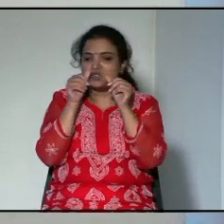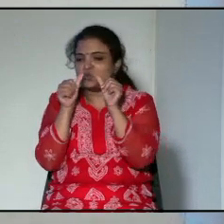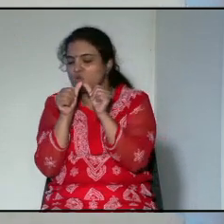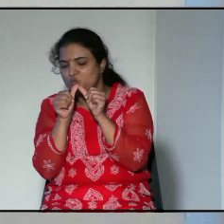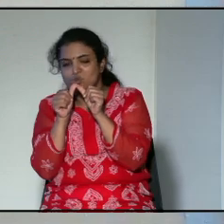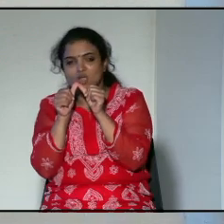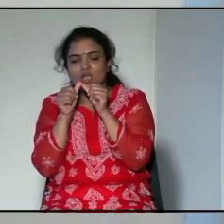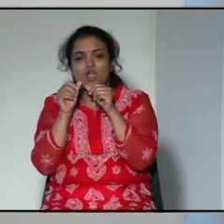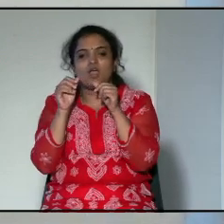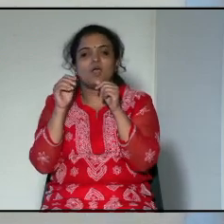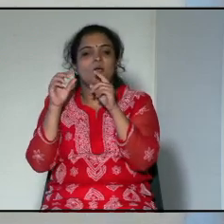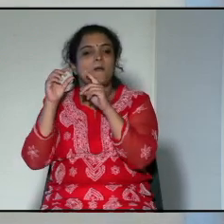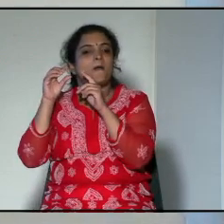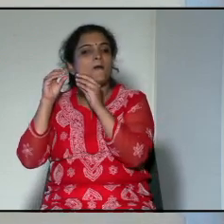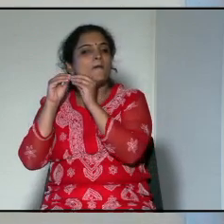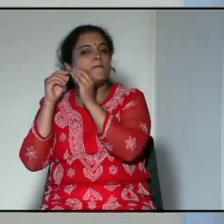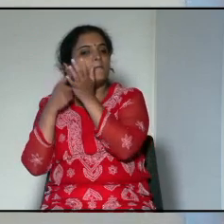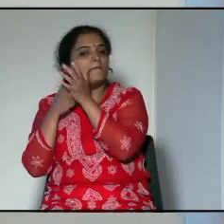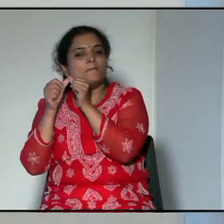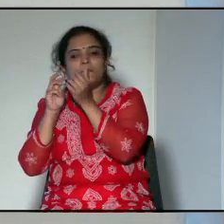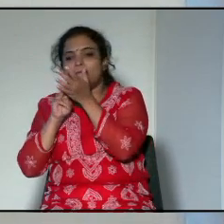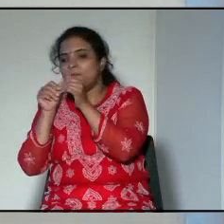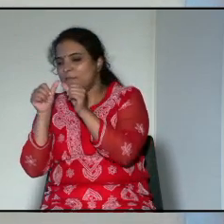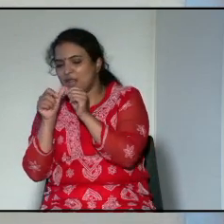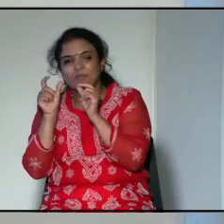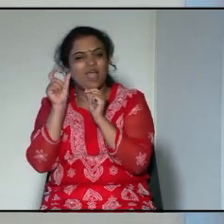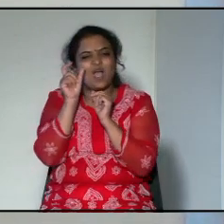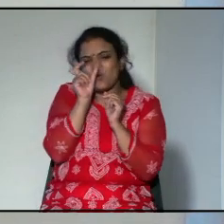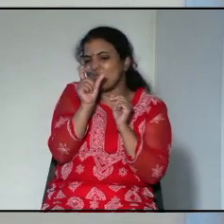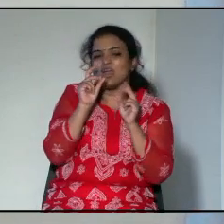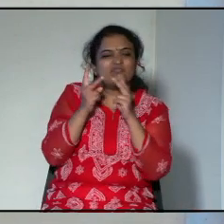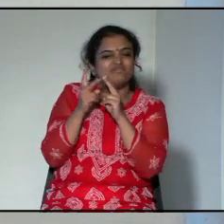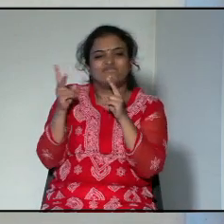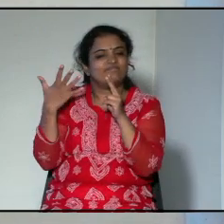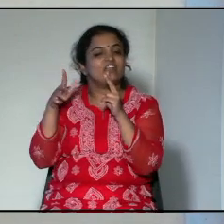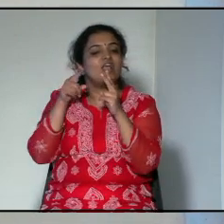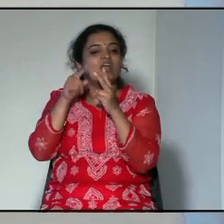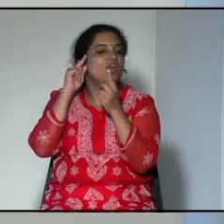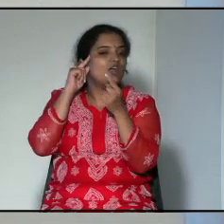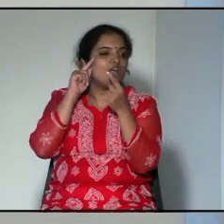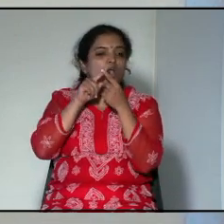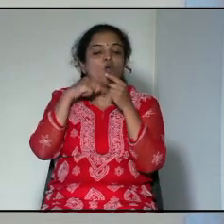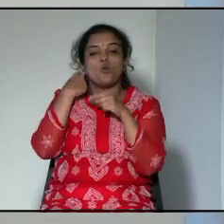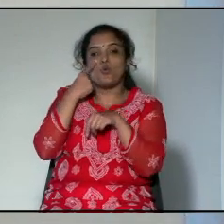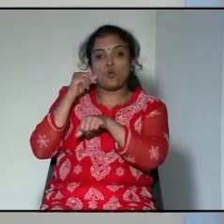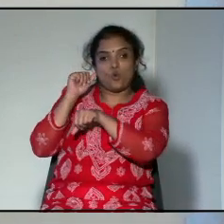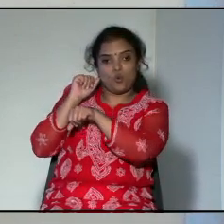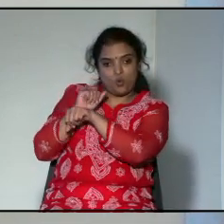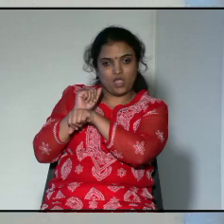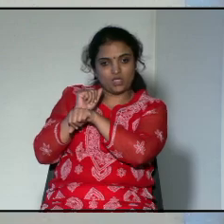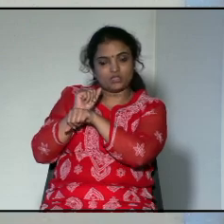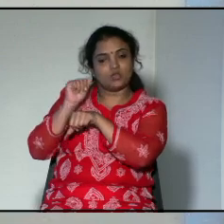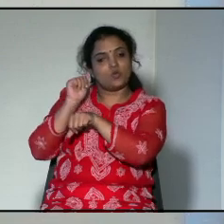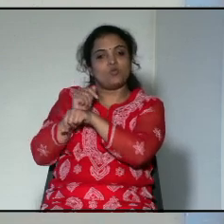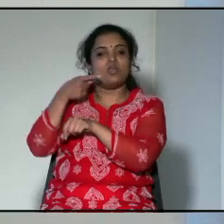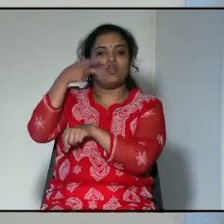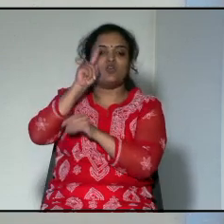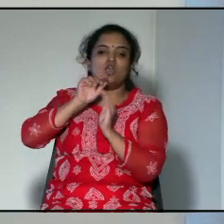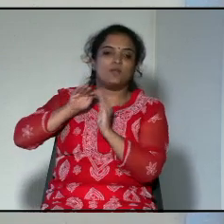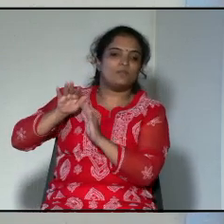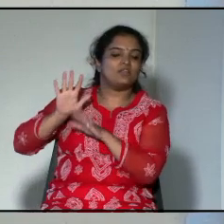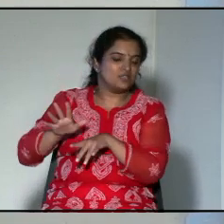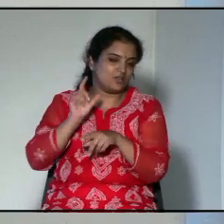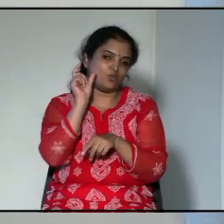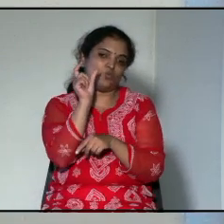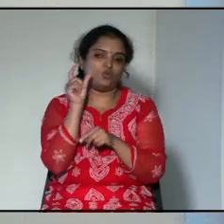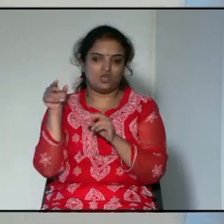who were concentrated in clusters around Orissa, Andhra Pradesh, and Tamil Nadu. Now she began to discover historical link